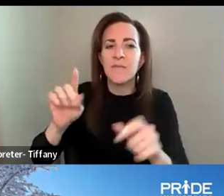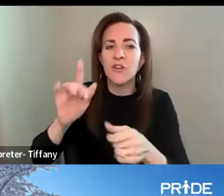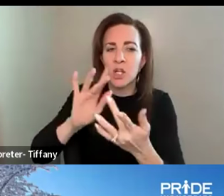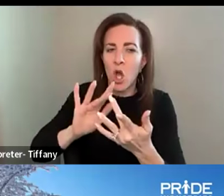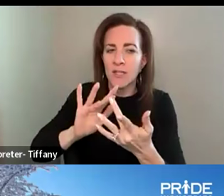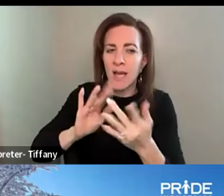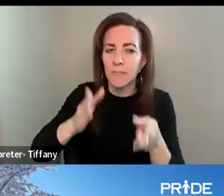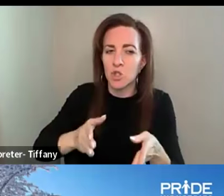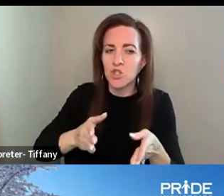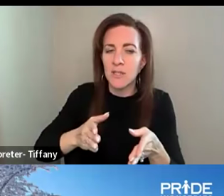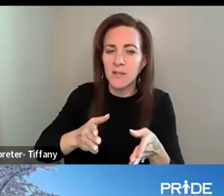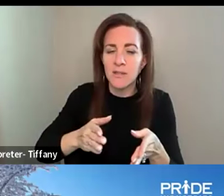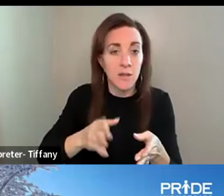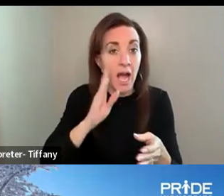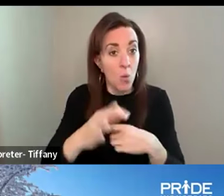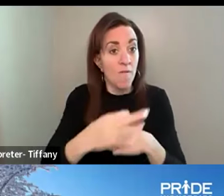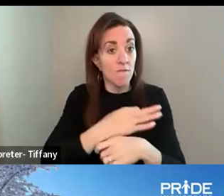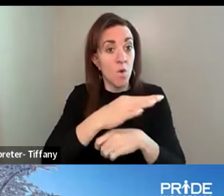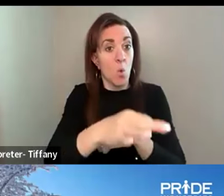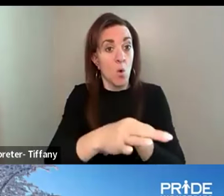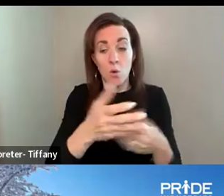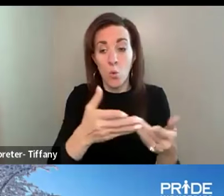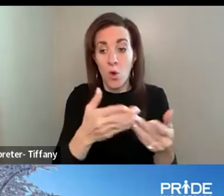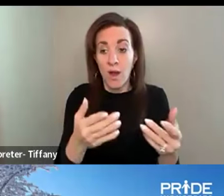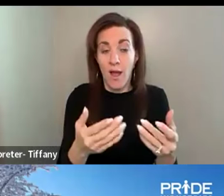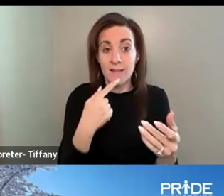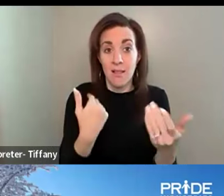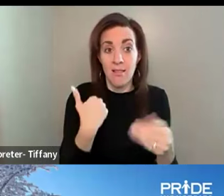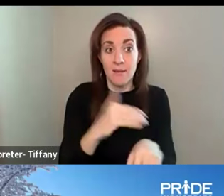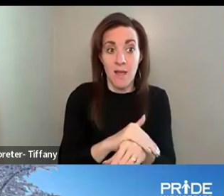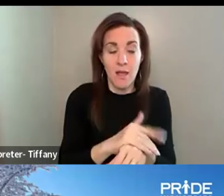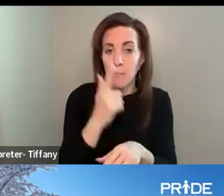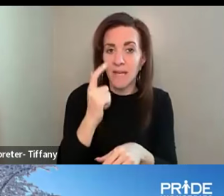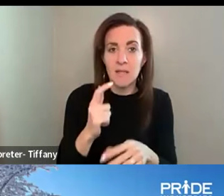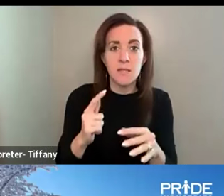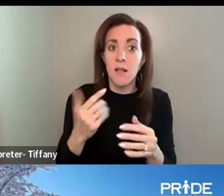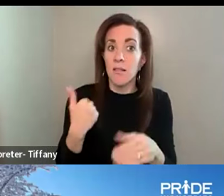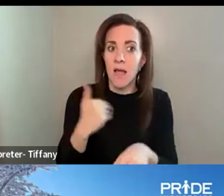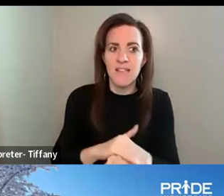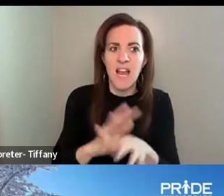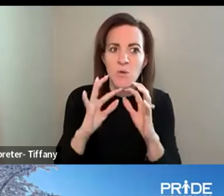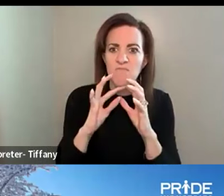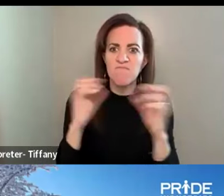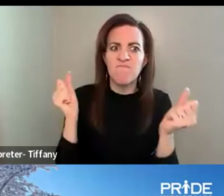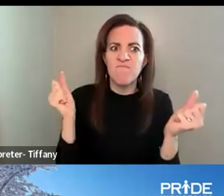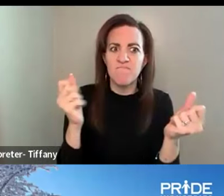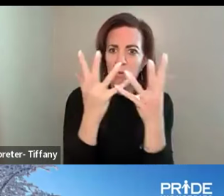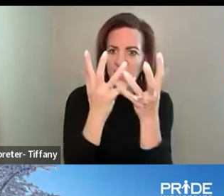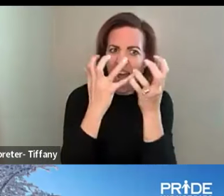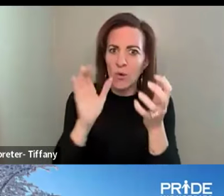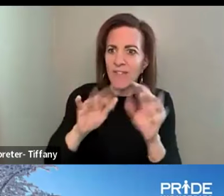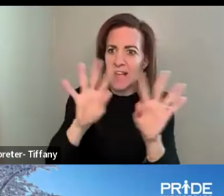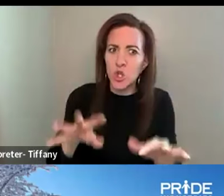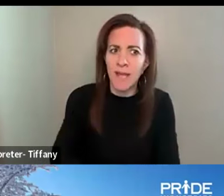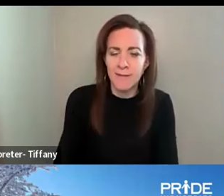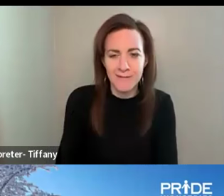if we can get that corrected. I'll forward what I said last night, just because I was like, I'm getting a little angry at it in general. So thank you. This is